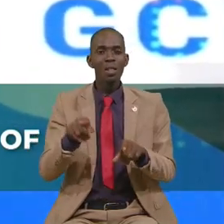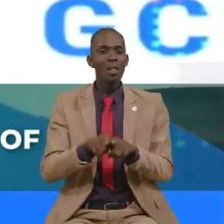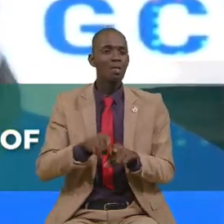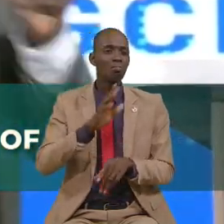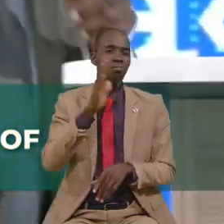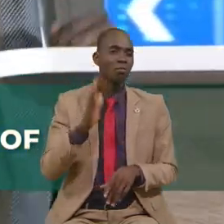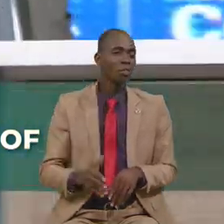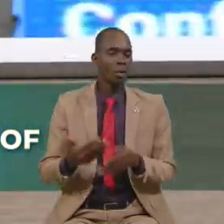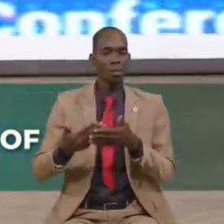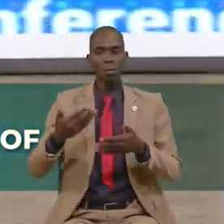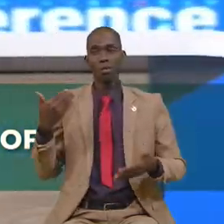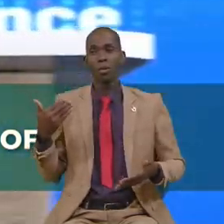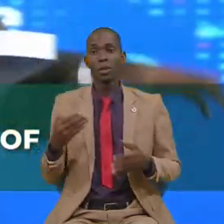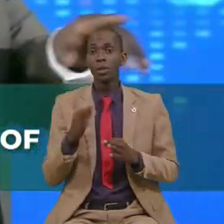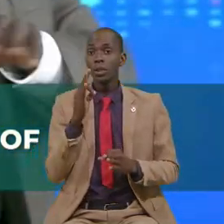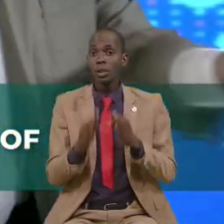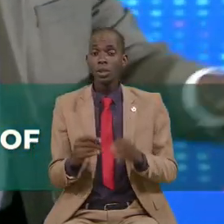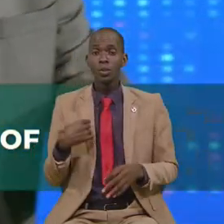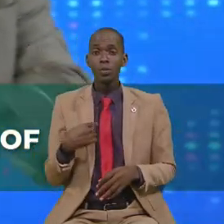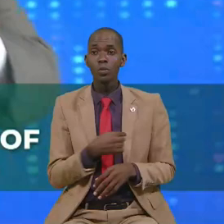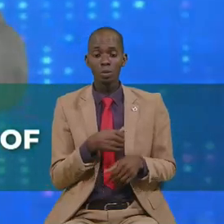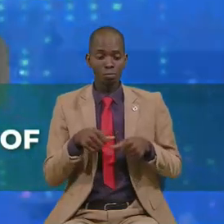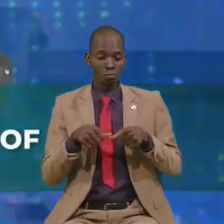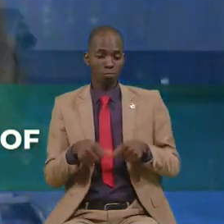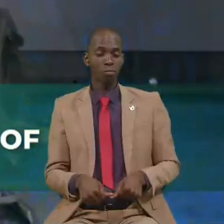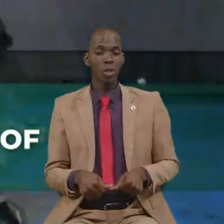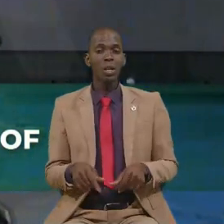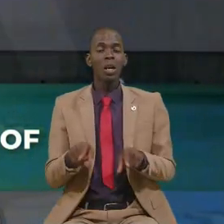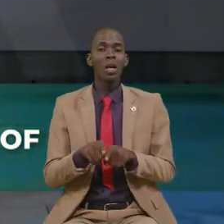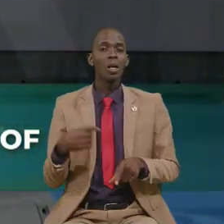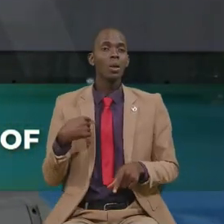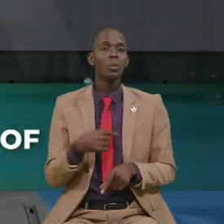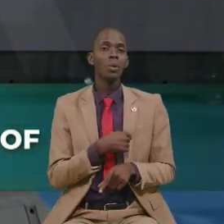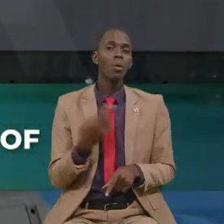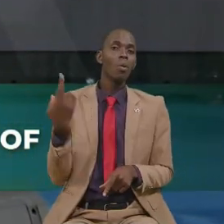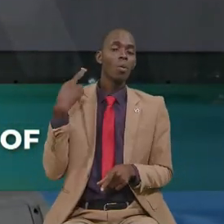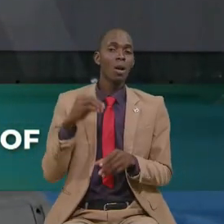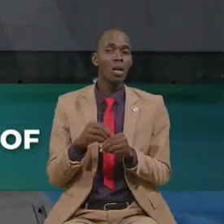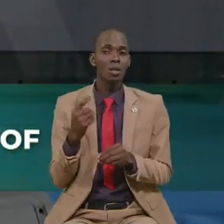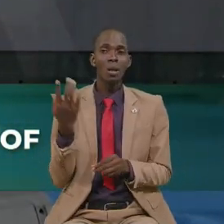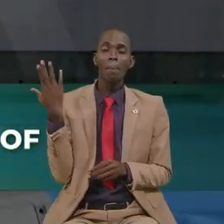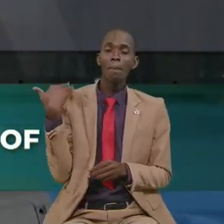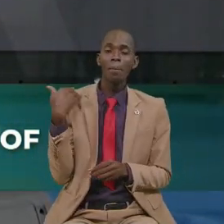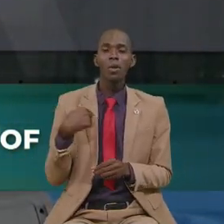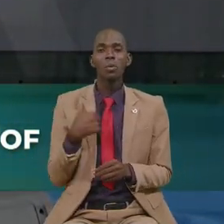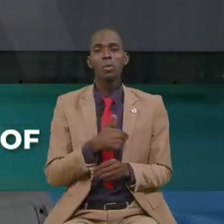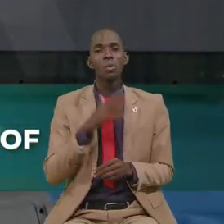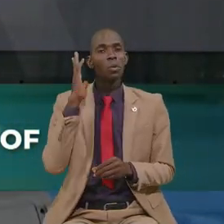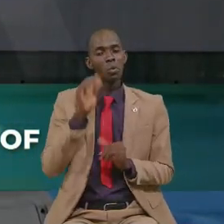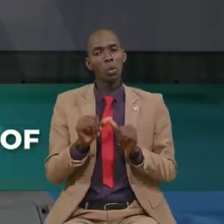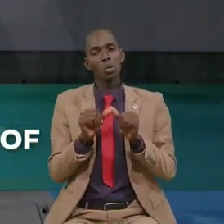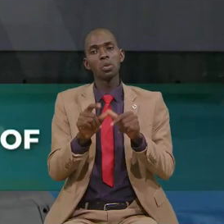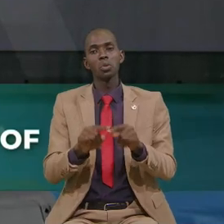before. If we remain like we were in the past, we'll just be doing the same thing,